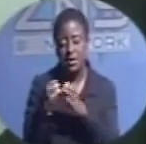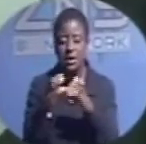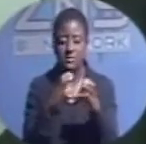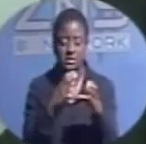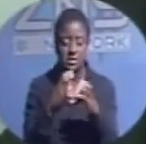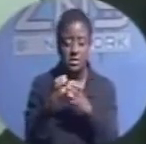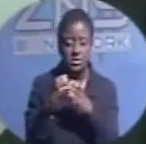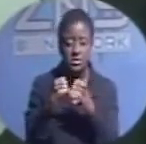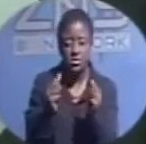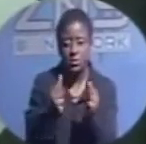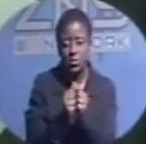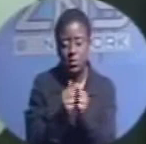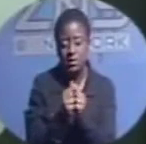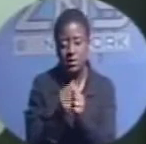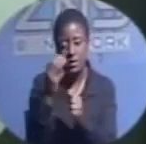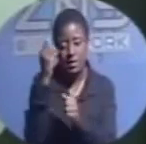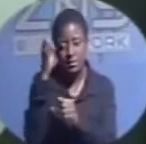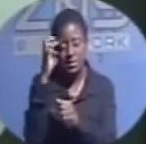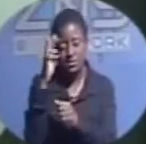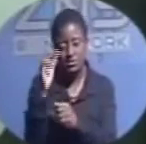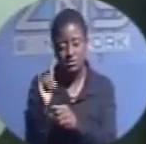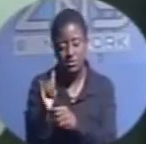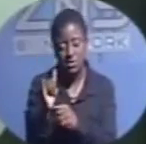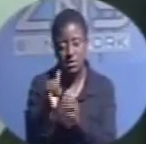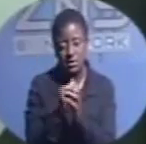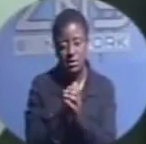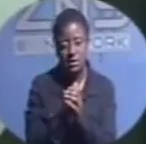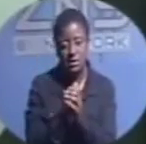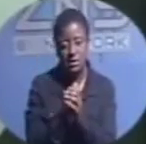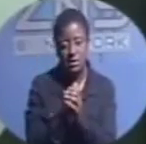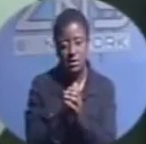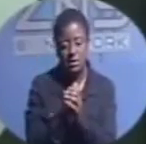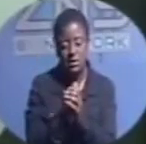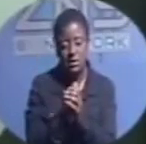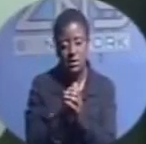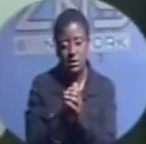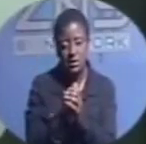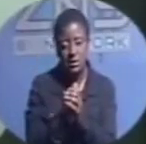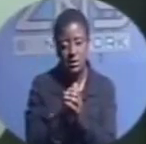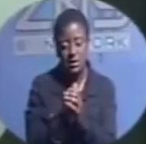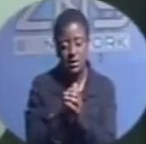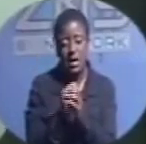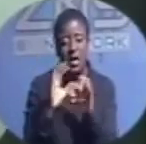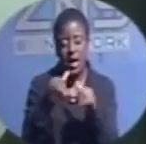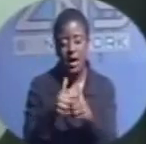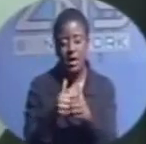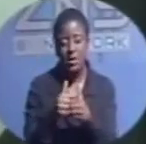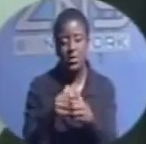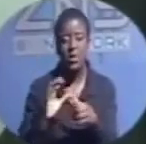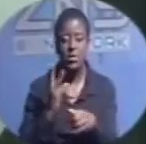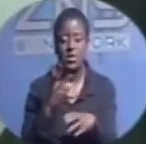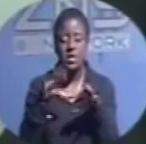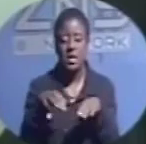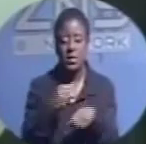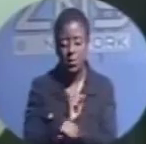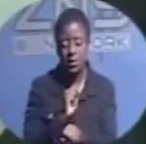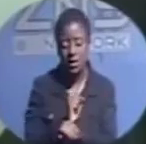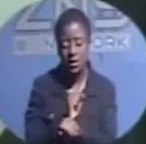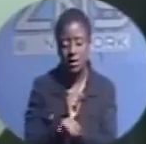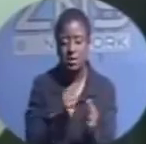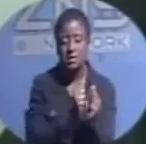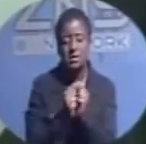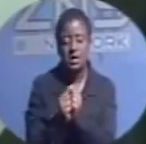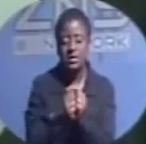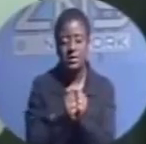colleague minister on how, from a manufacturing point of view and from an energy point of view, we can work together. I look forward